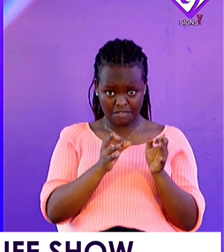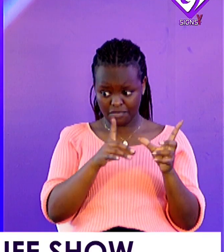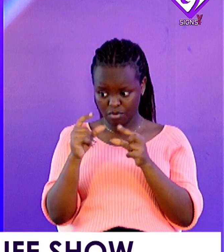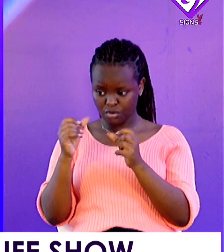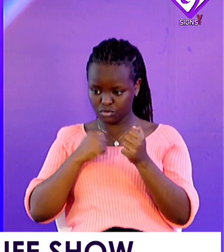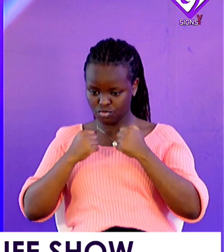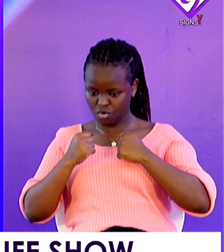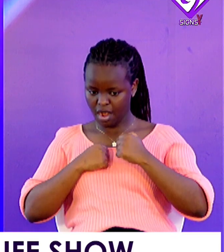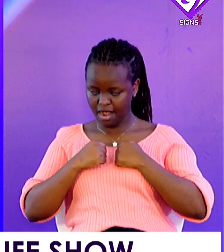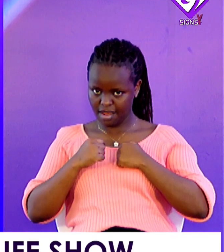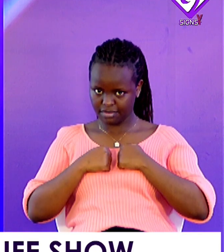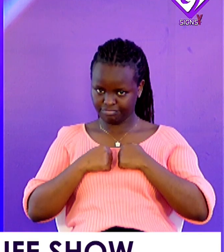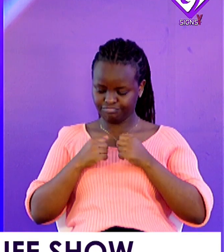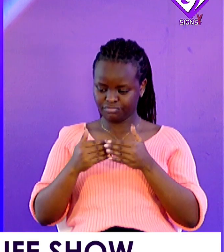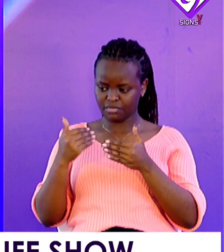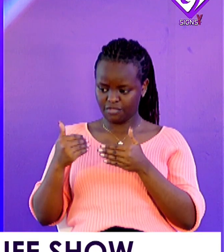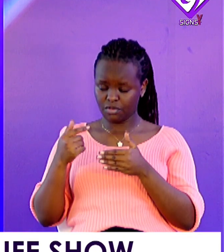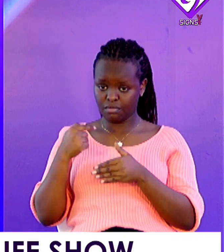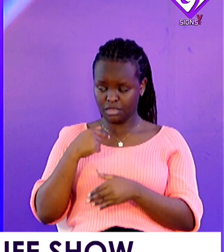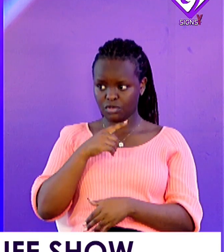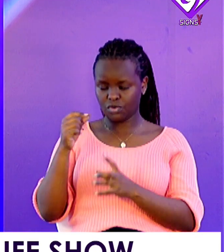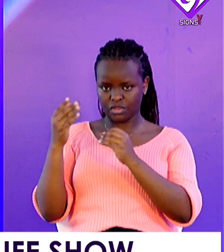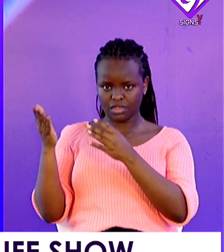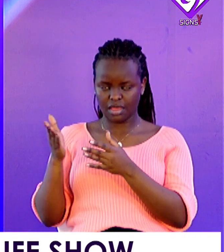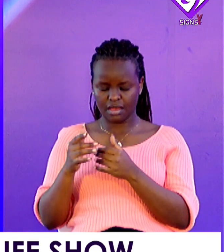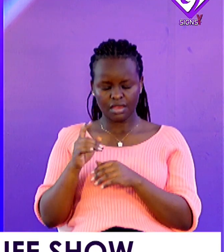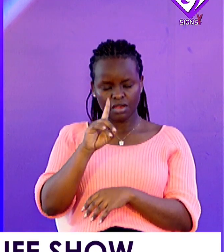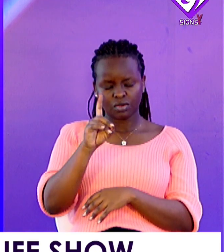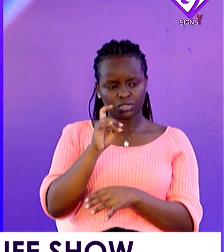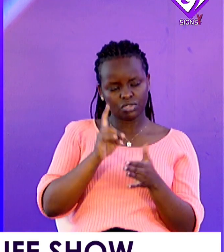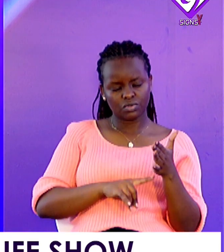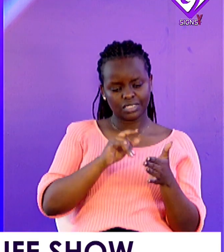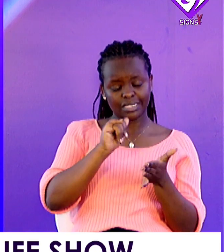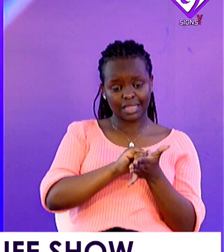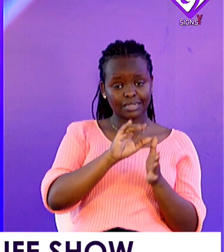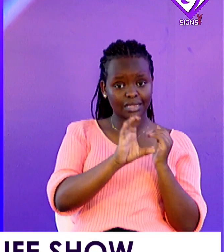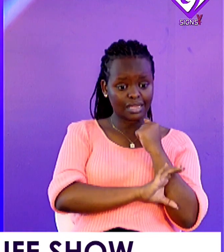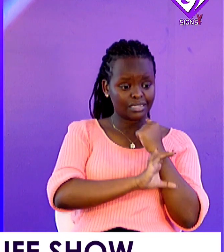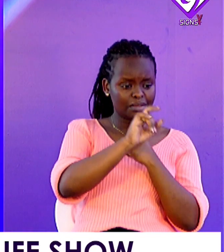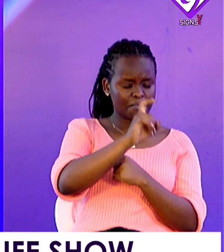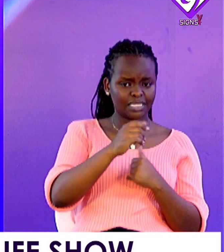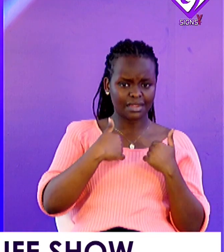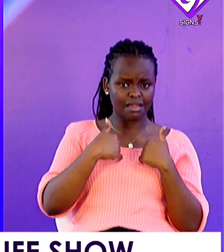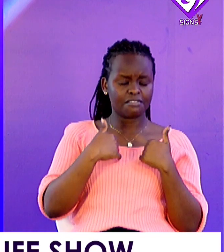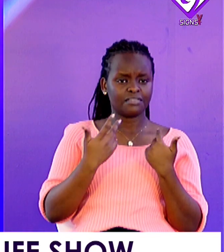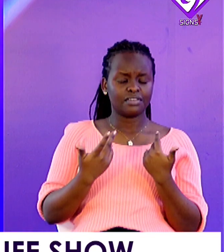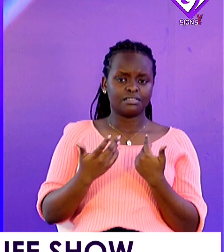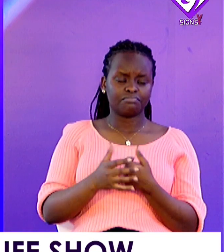before, the question is, in that country, you have to have some form